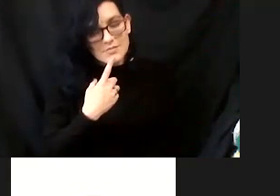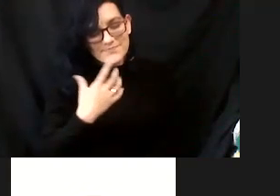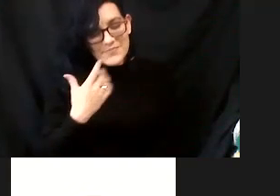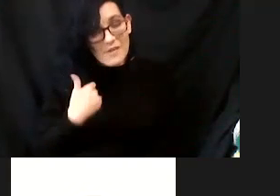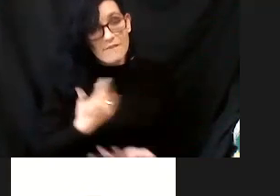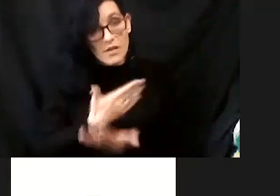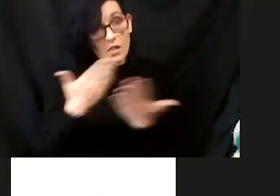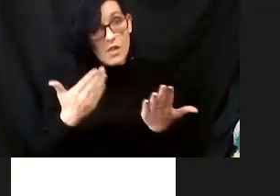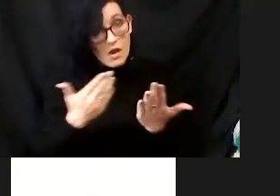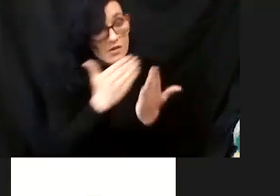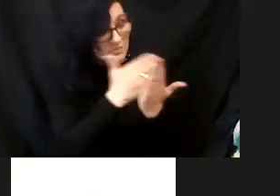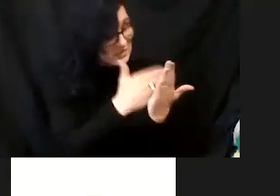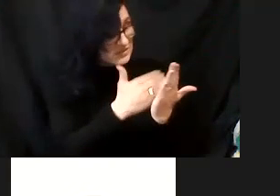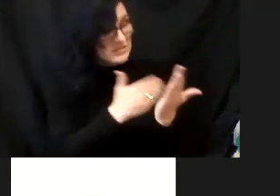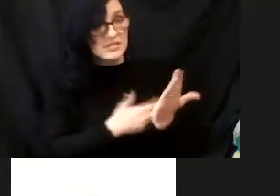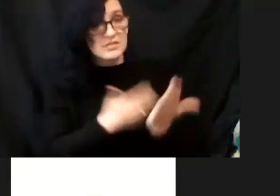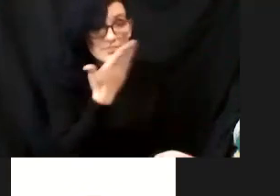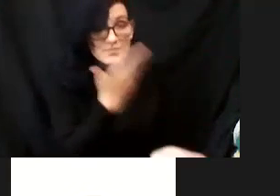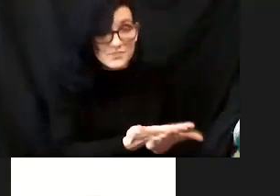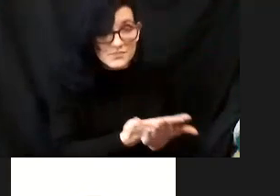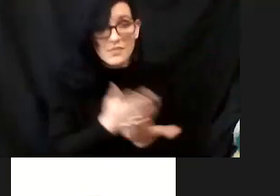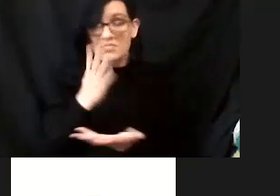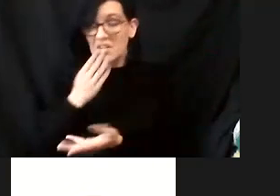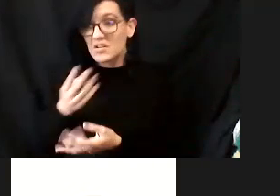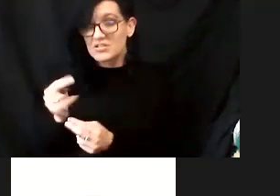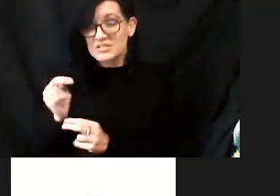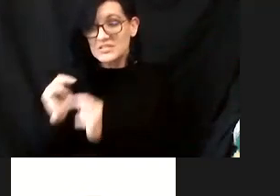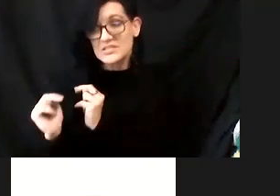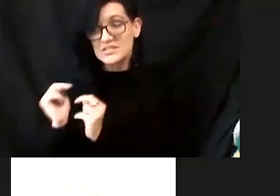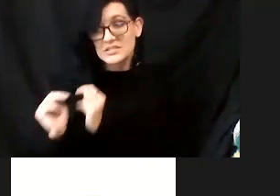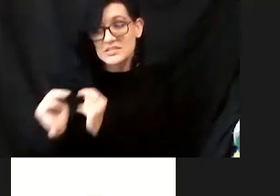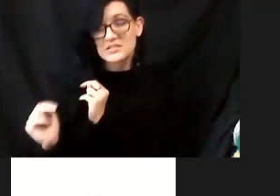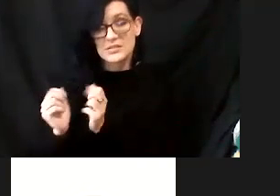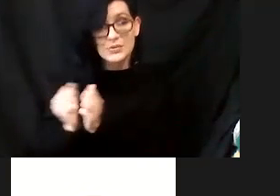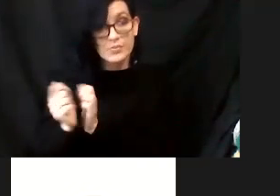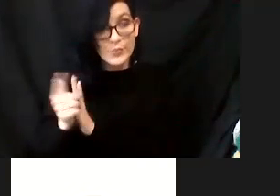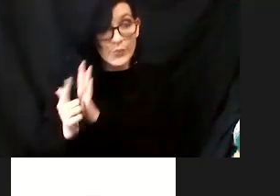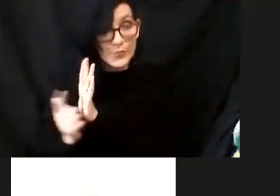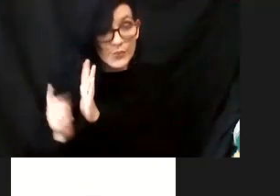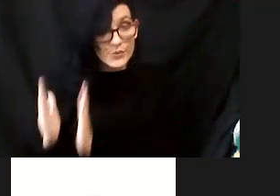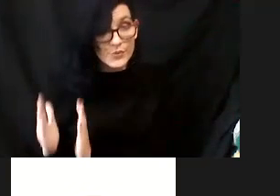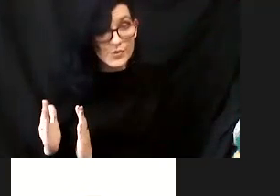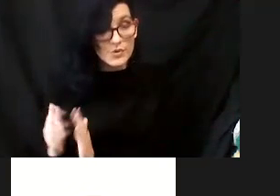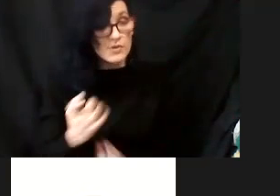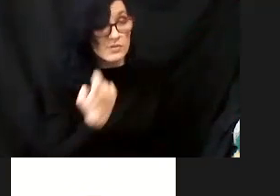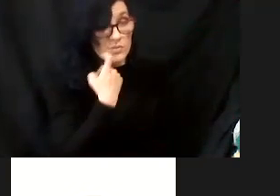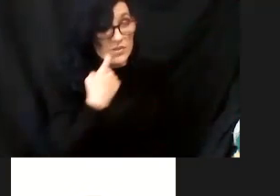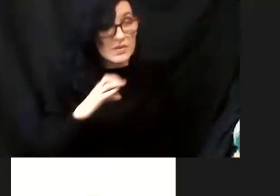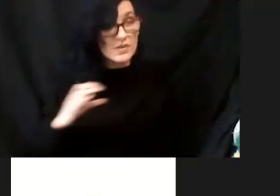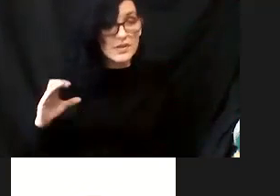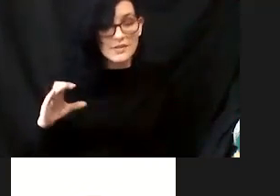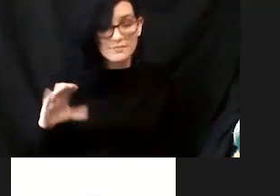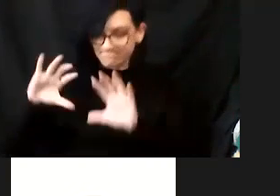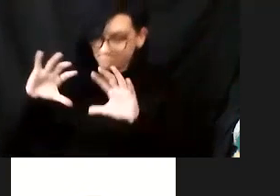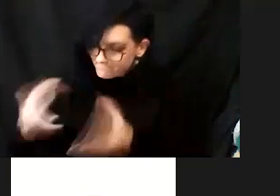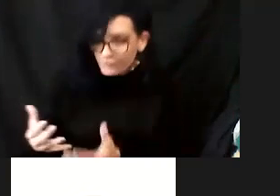applications. There's litigation on this, and a recent class action settlement